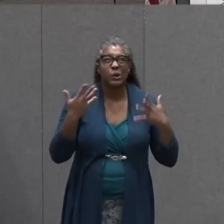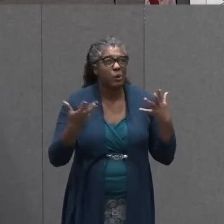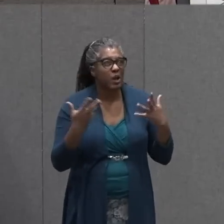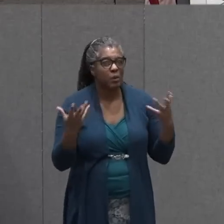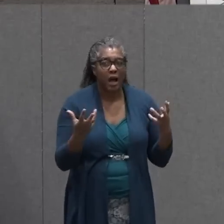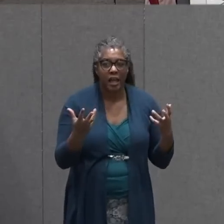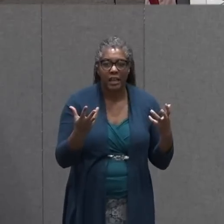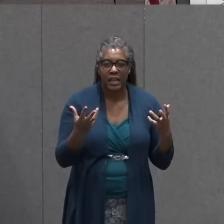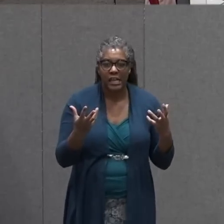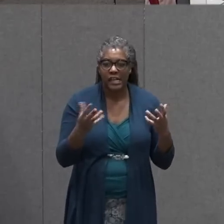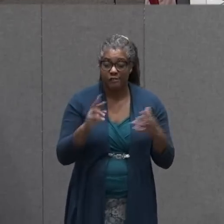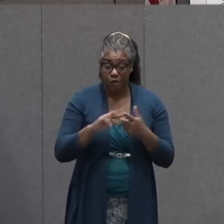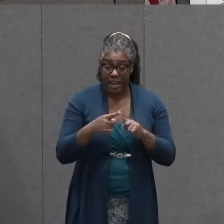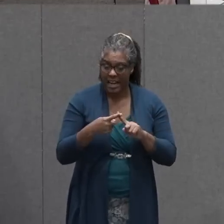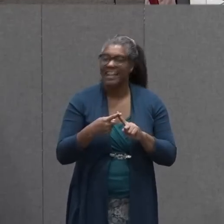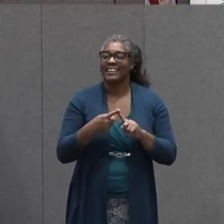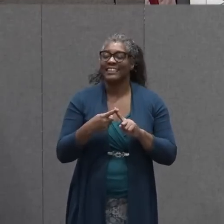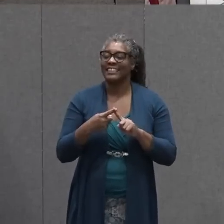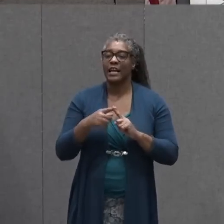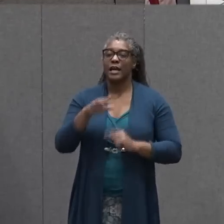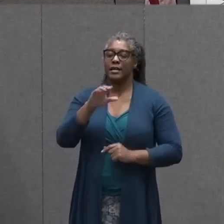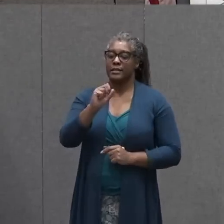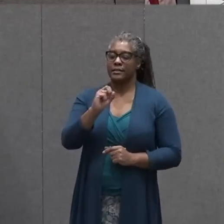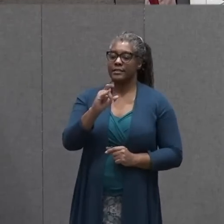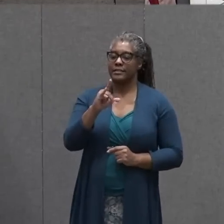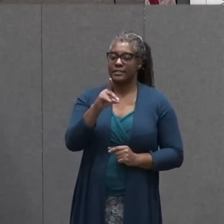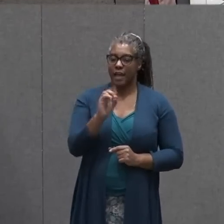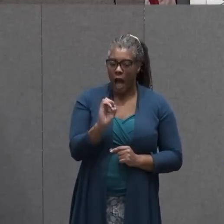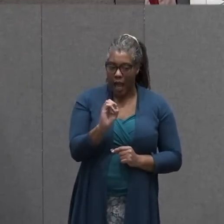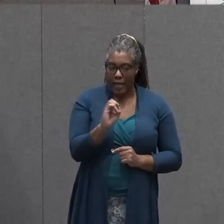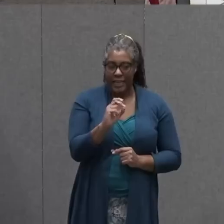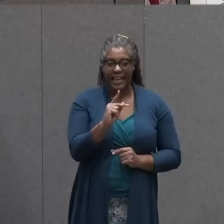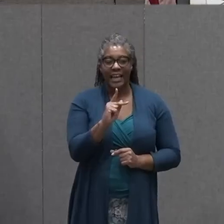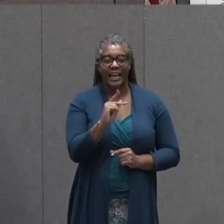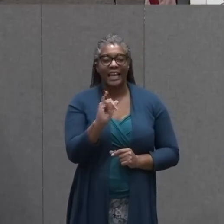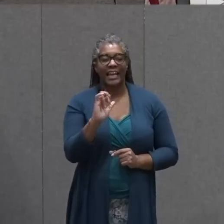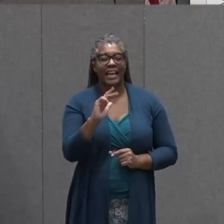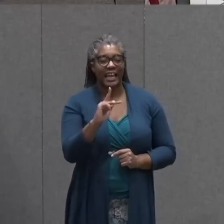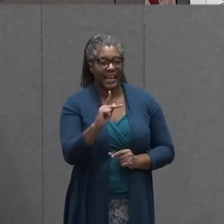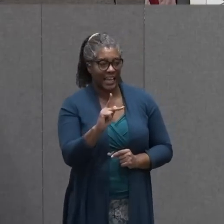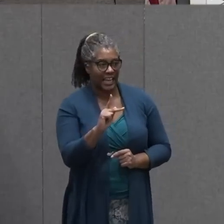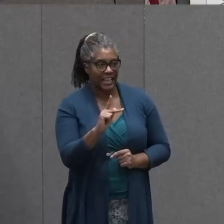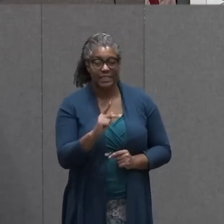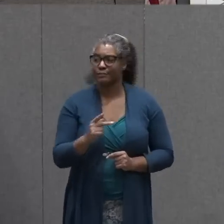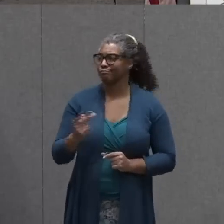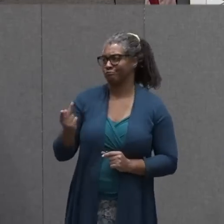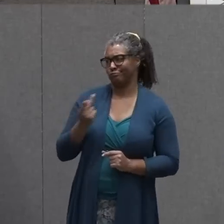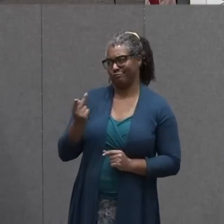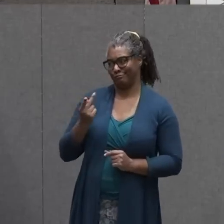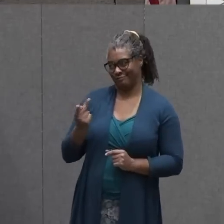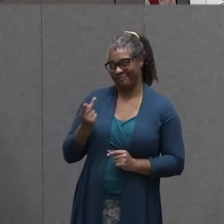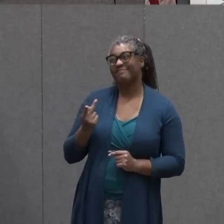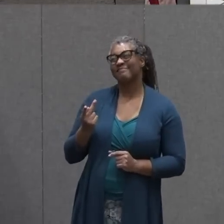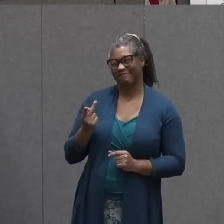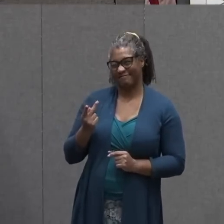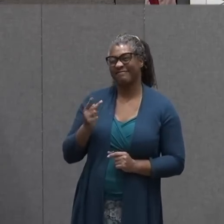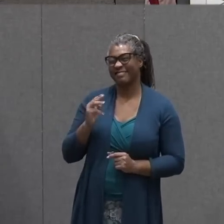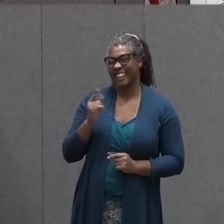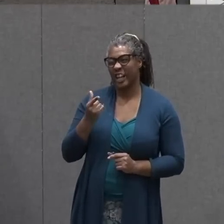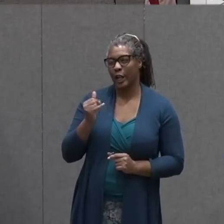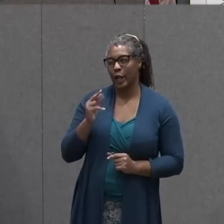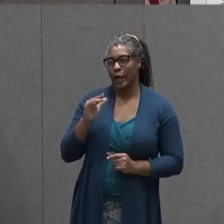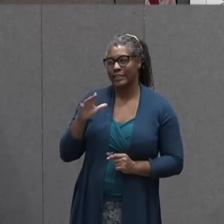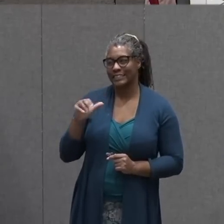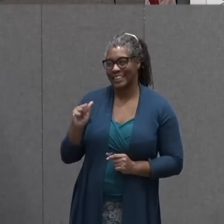sidekick. I love it. Yes. Man, Mr. I R is love our how sidekick. You and me, Miss Garcia. Yes.